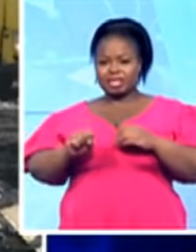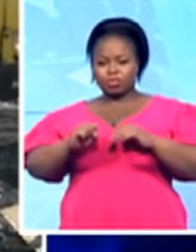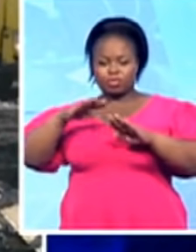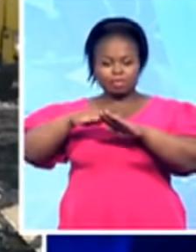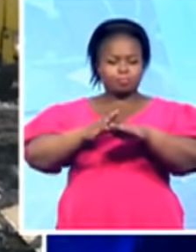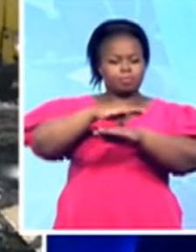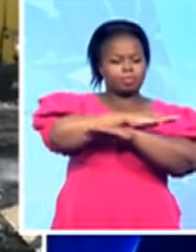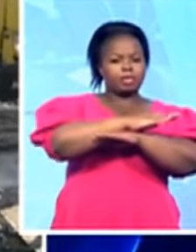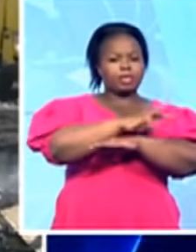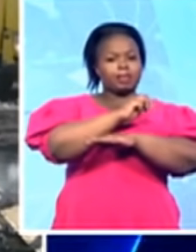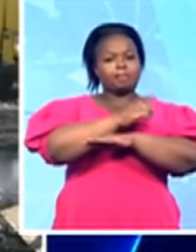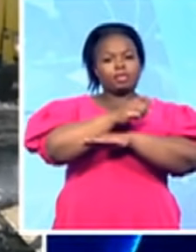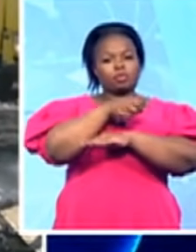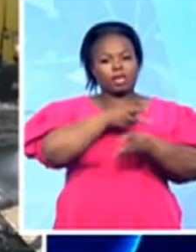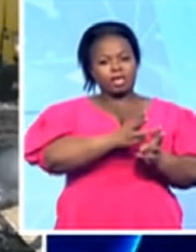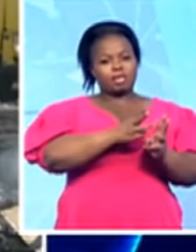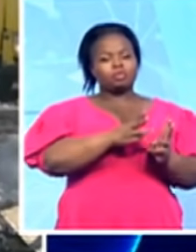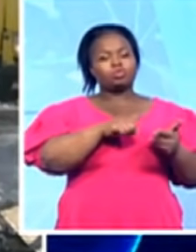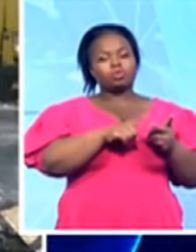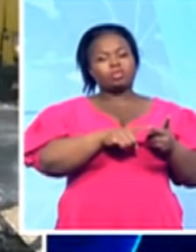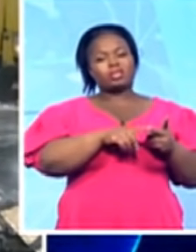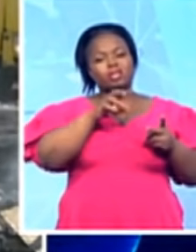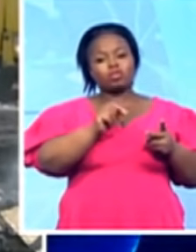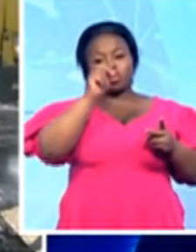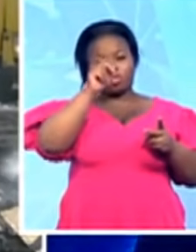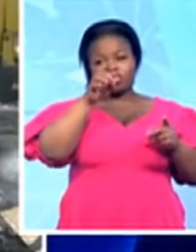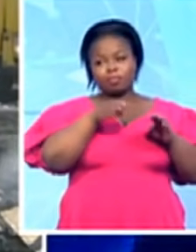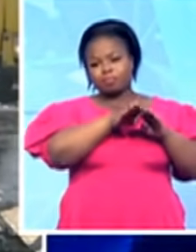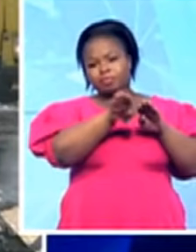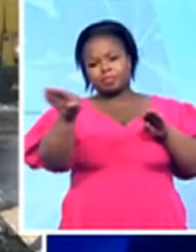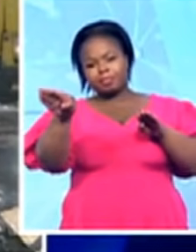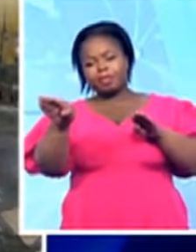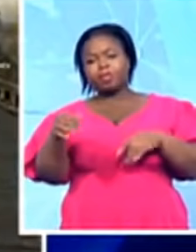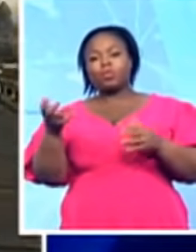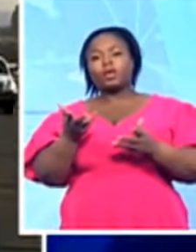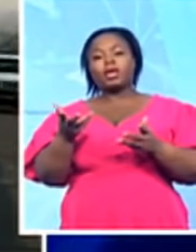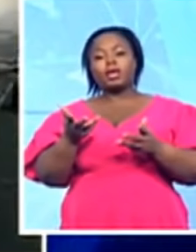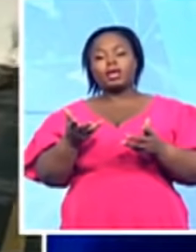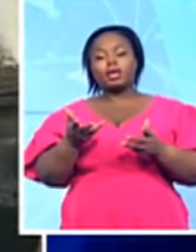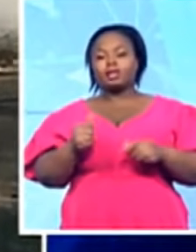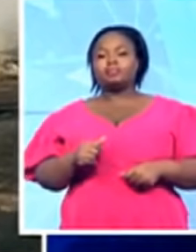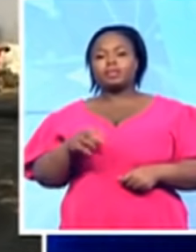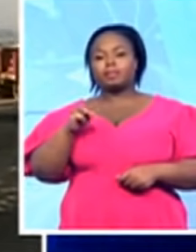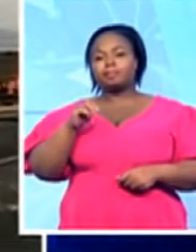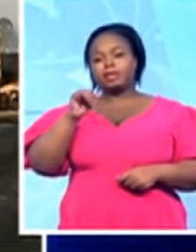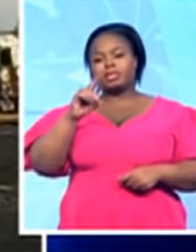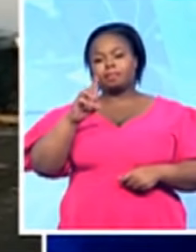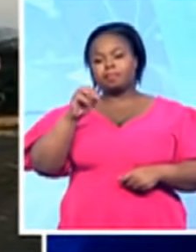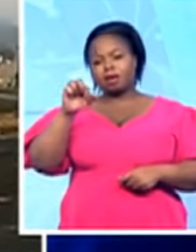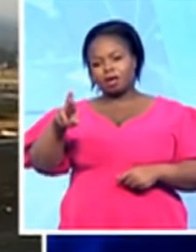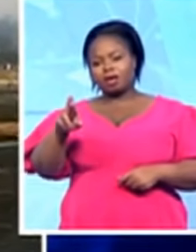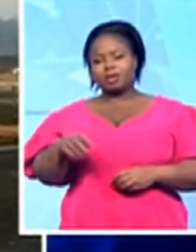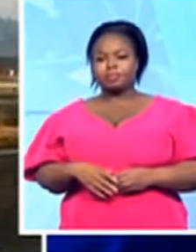Road, and northbound light motor vehicles are being diverted at Midmar and coming back on at Treverton.